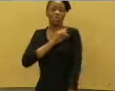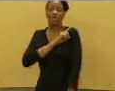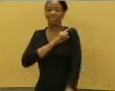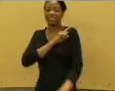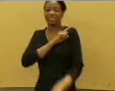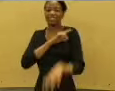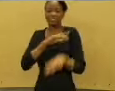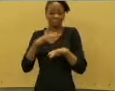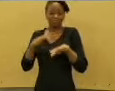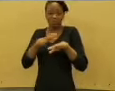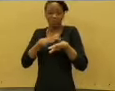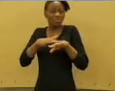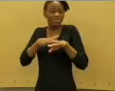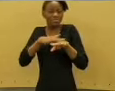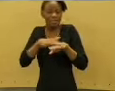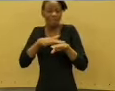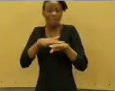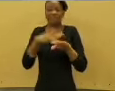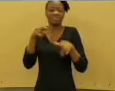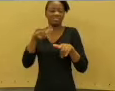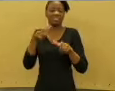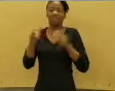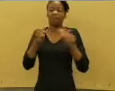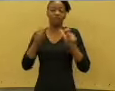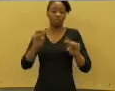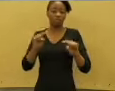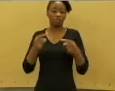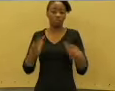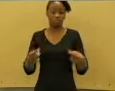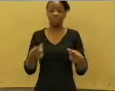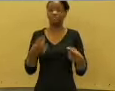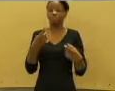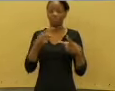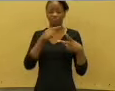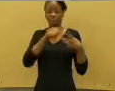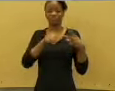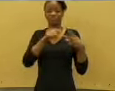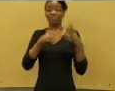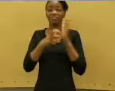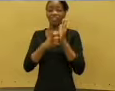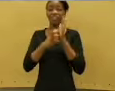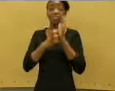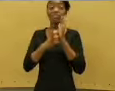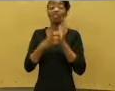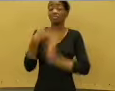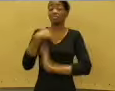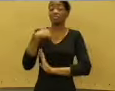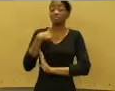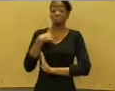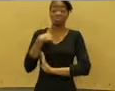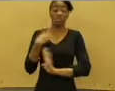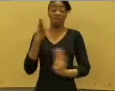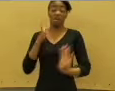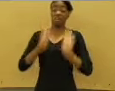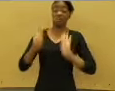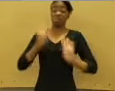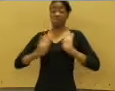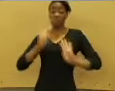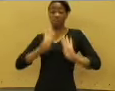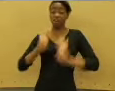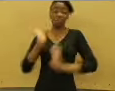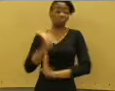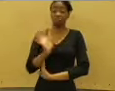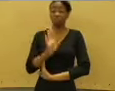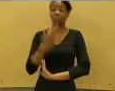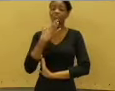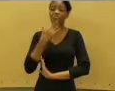You can't control that, you know? So those just two examples, and please call me out if I'm being problematic, but it's just to help people understand